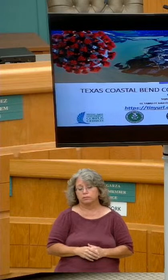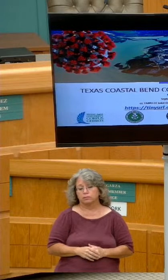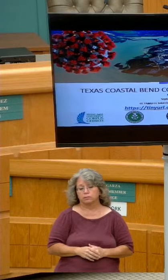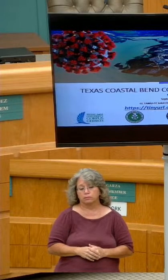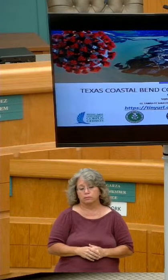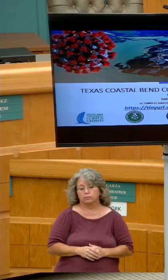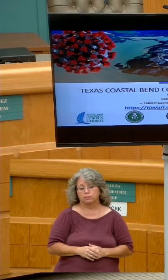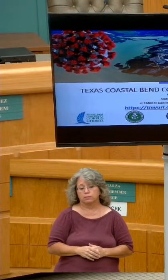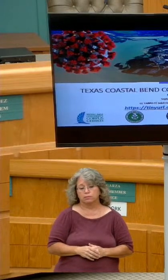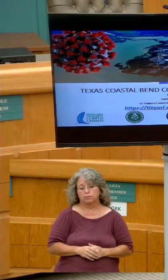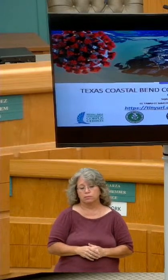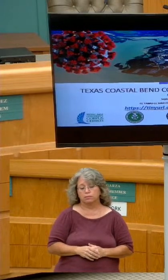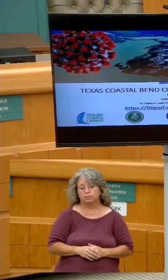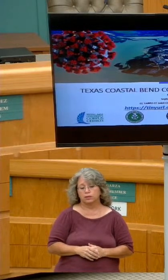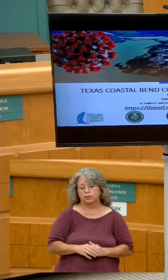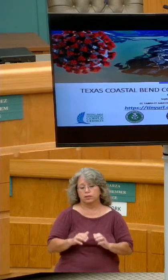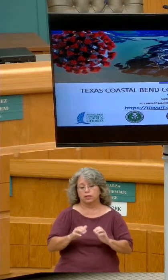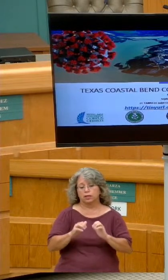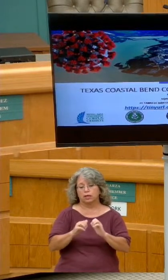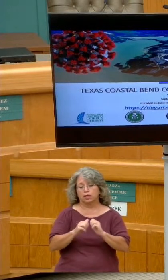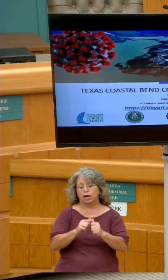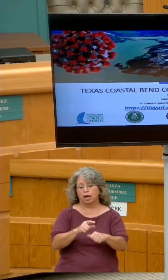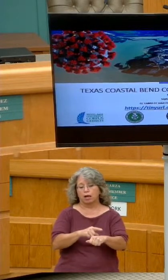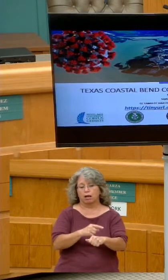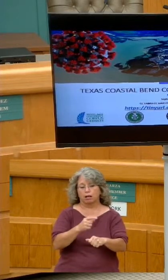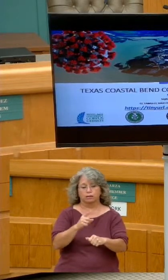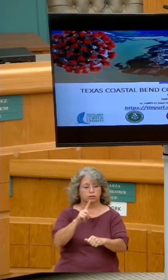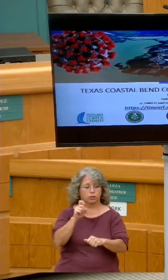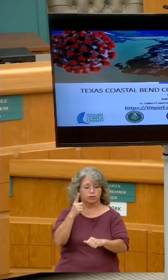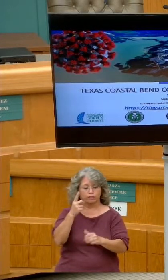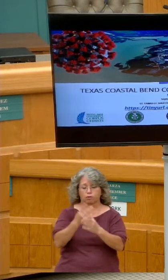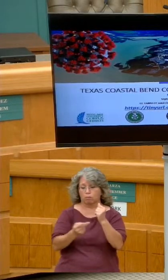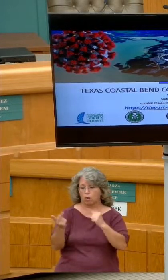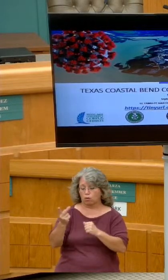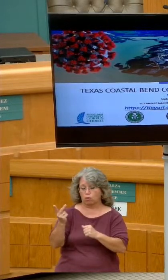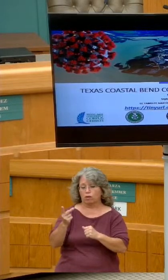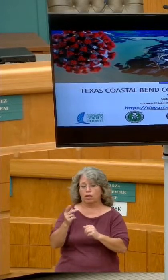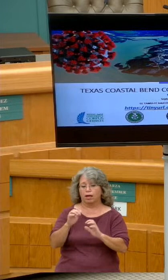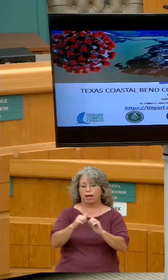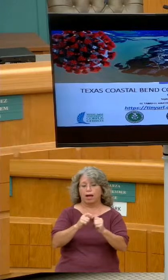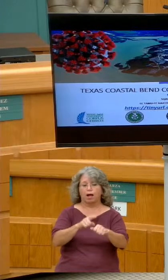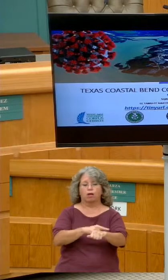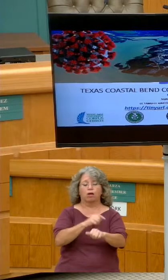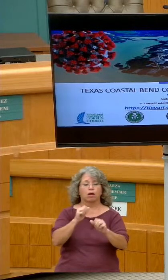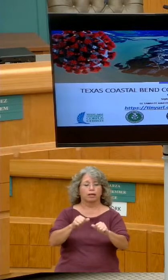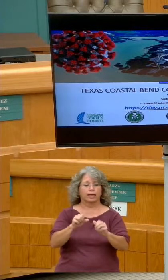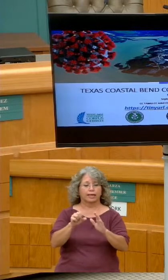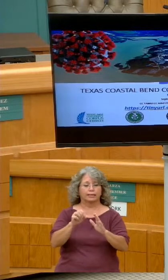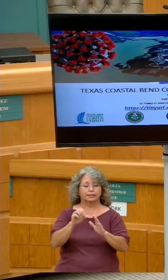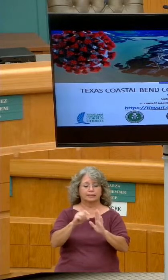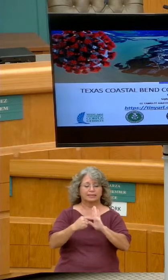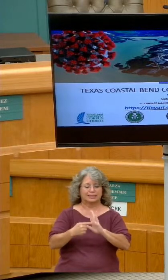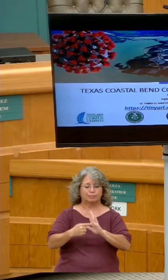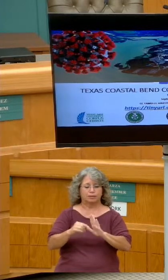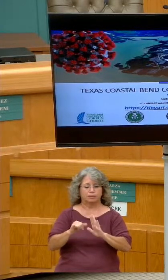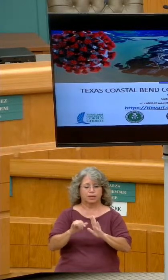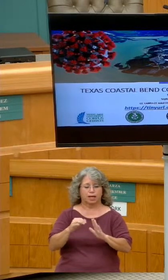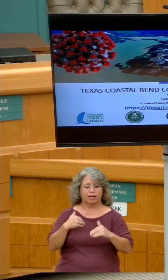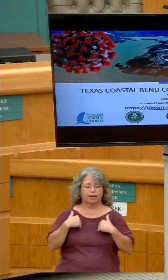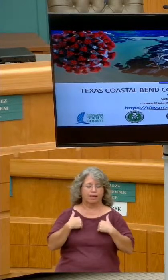So how long can, and this is a question for both of y'all, how long can symptoms like fatigue last after contracting the